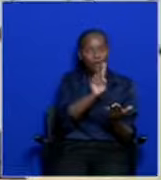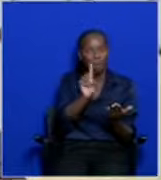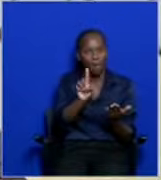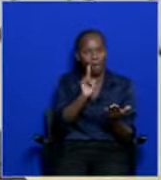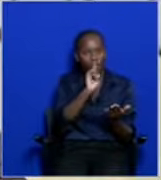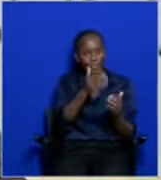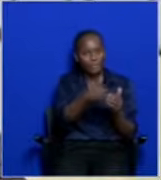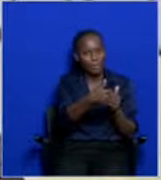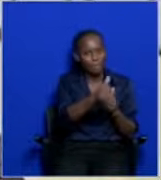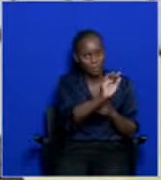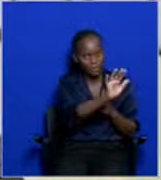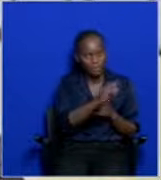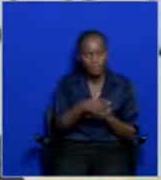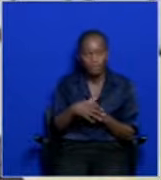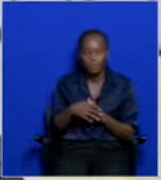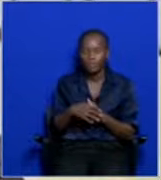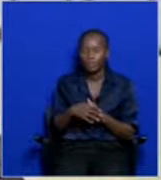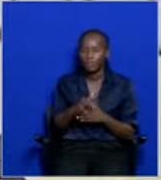So